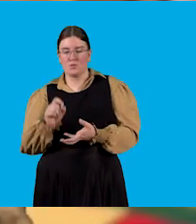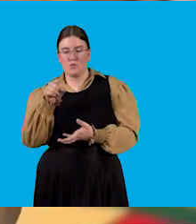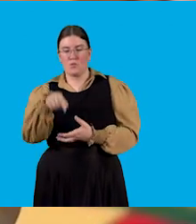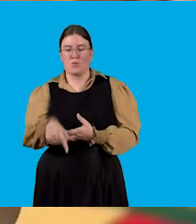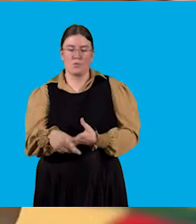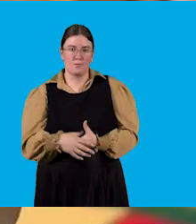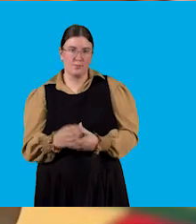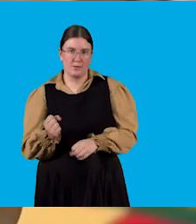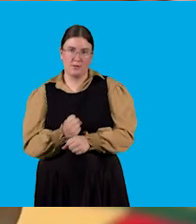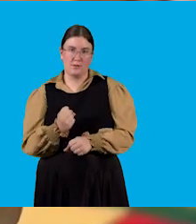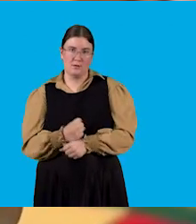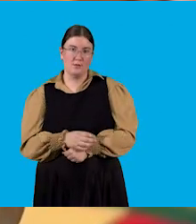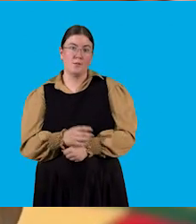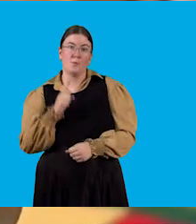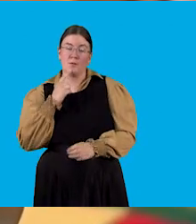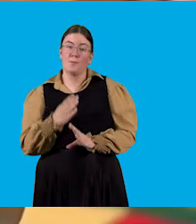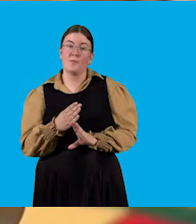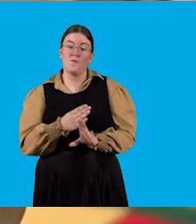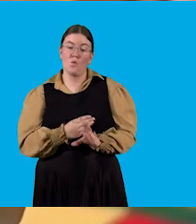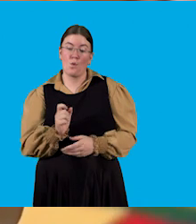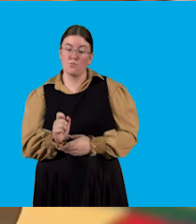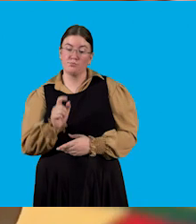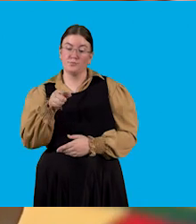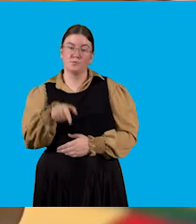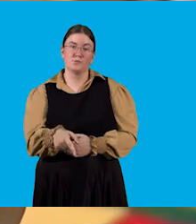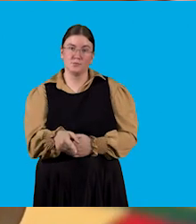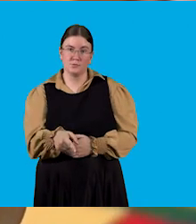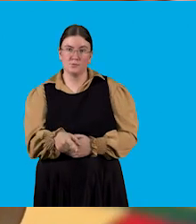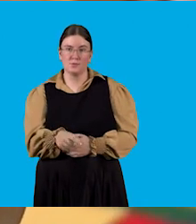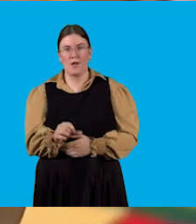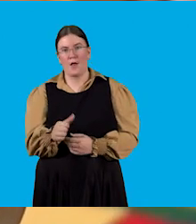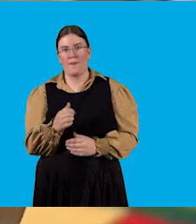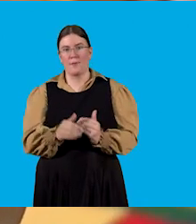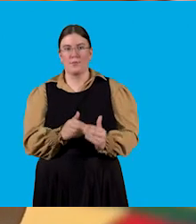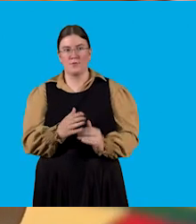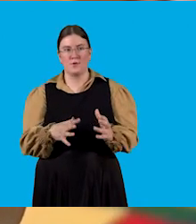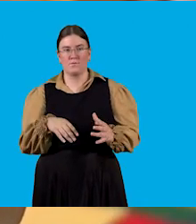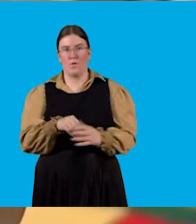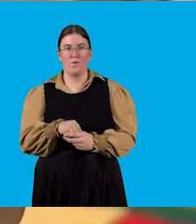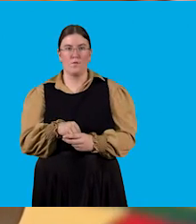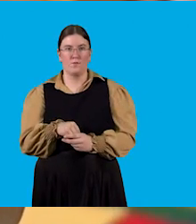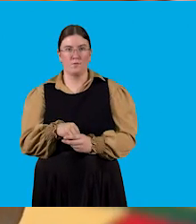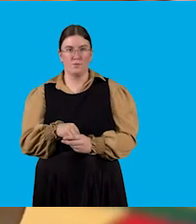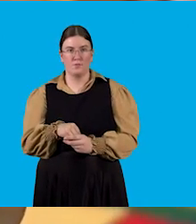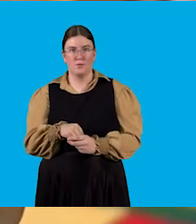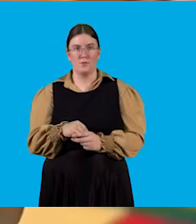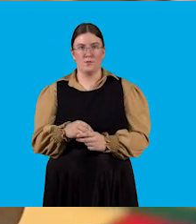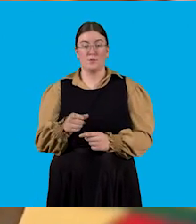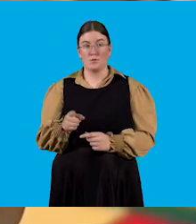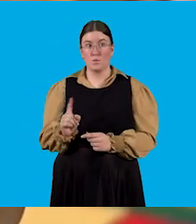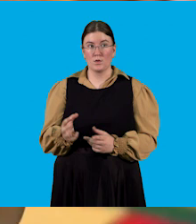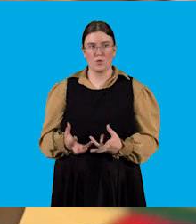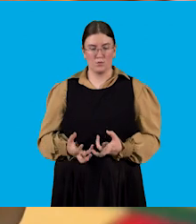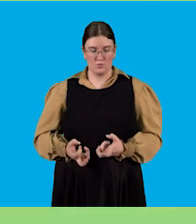as urine. But before they are passed down as urine, there's another process that is involved, and there we